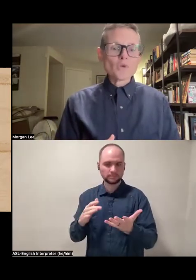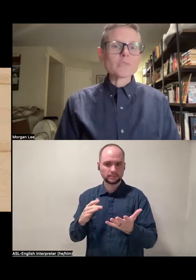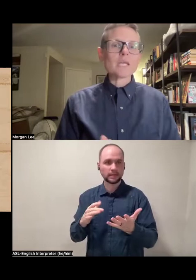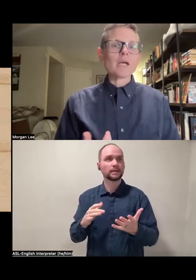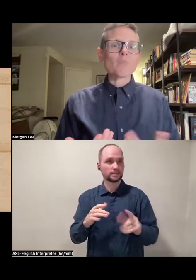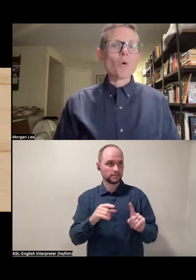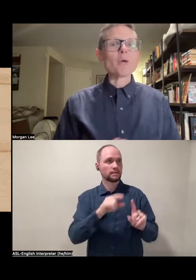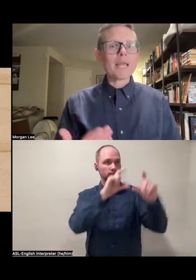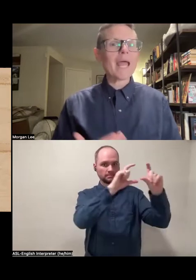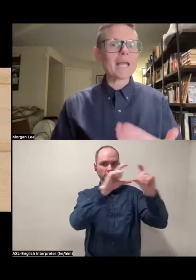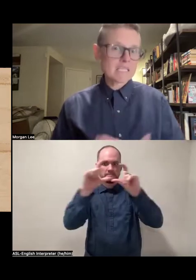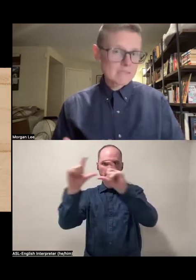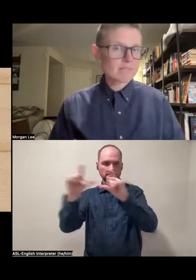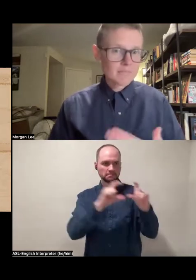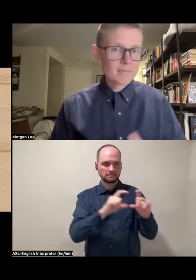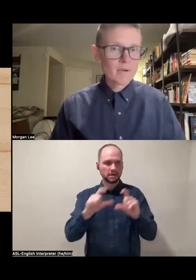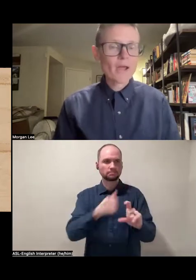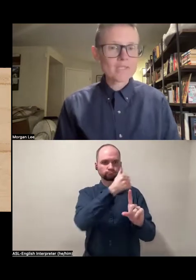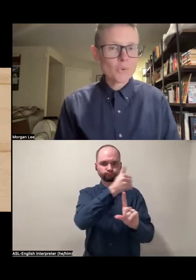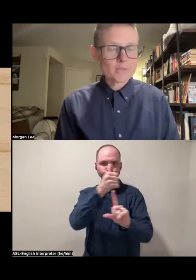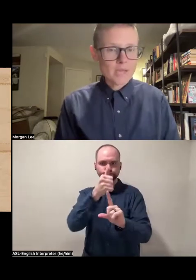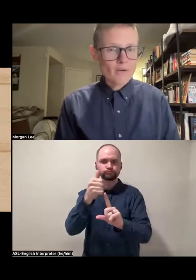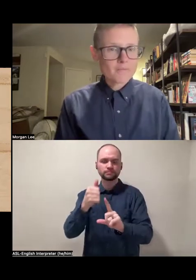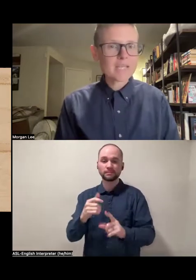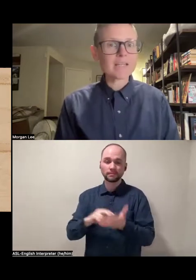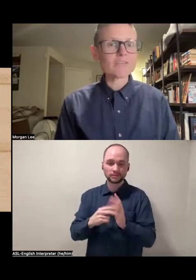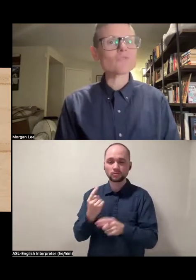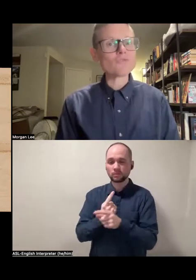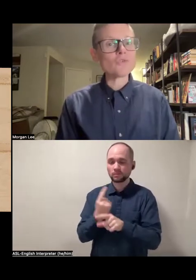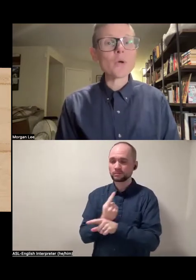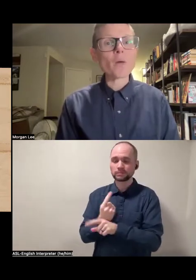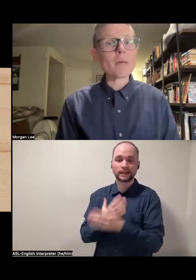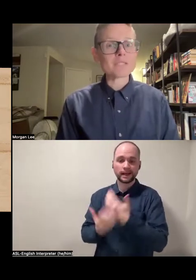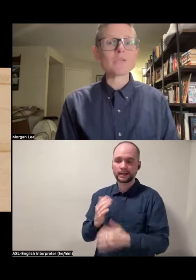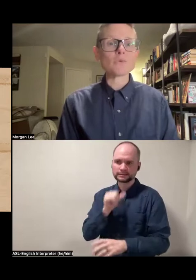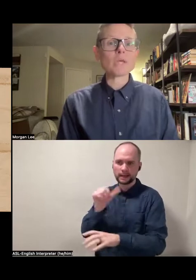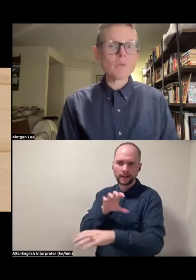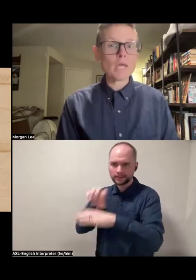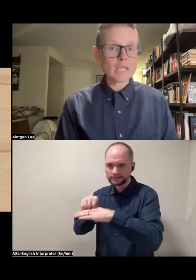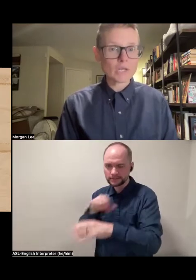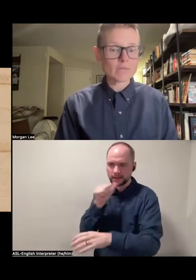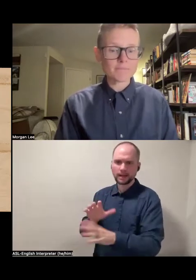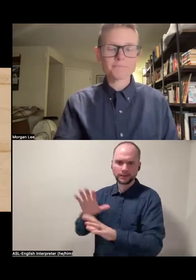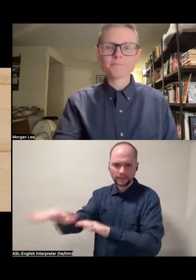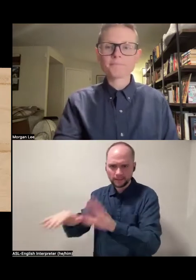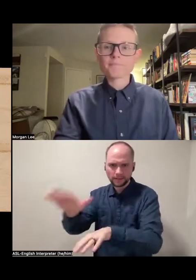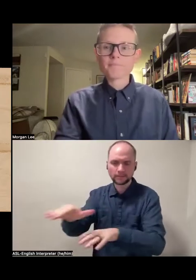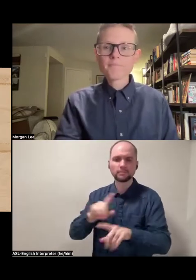for using appropriate hands, keeping our hands to ourselves and doing our best to use